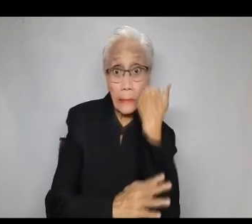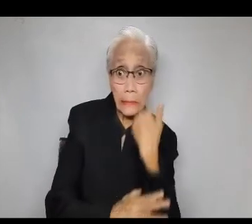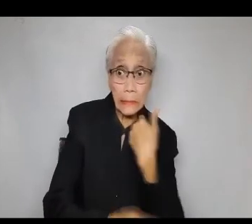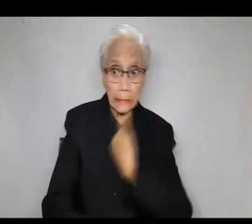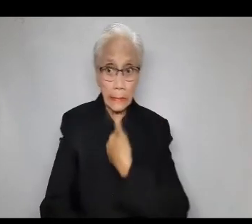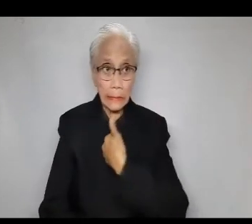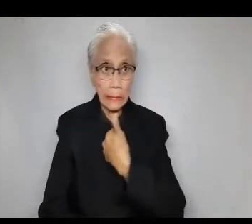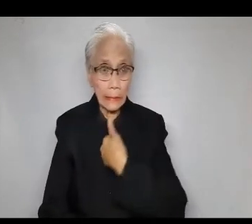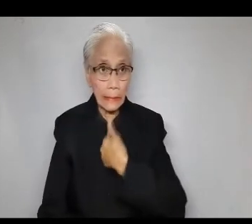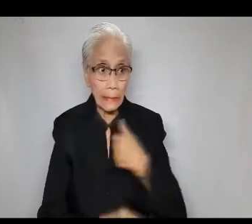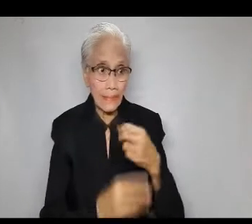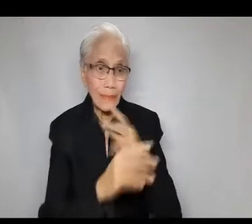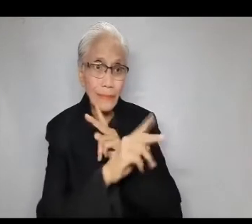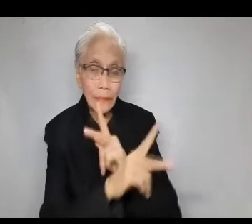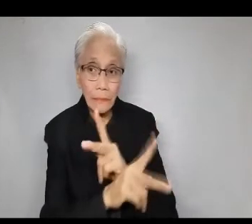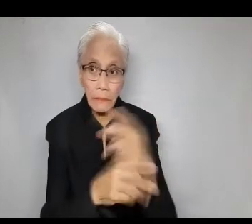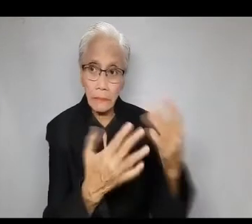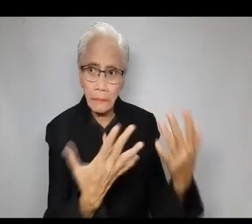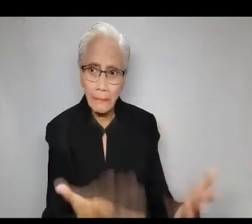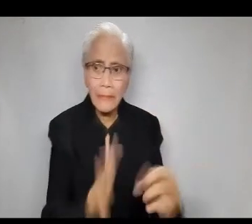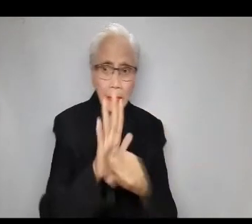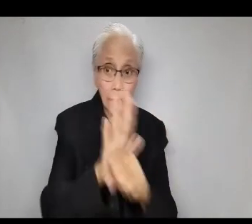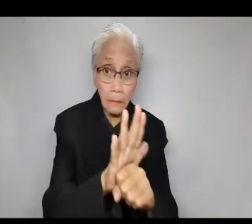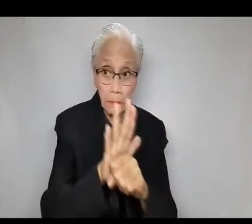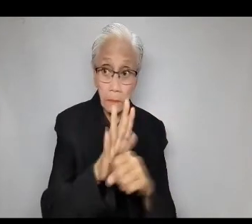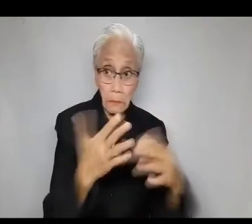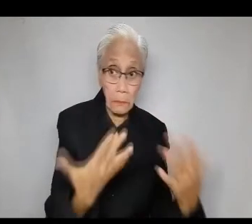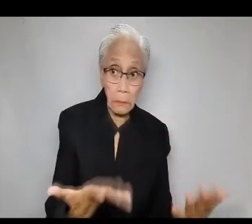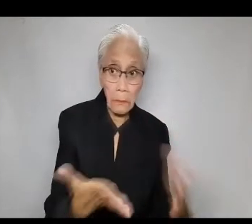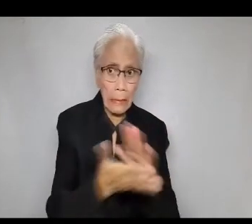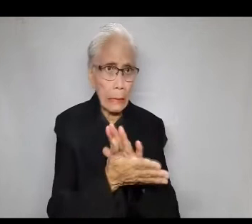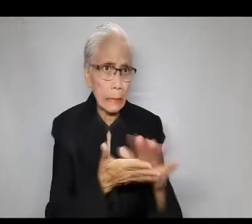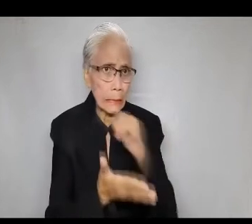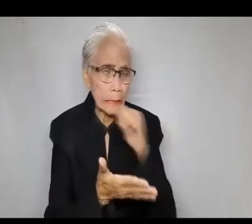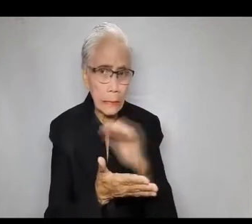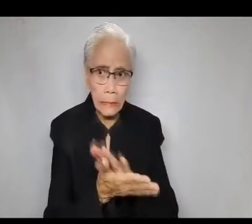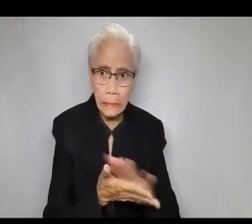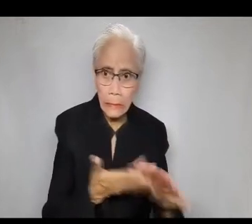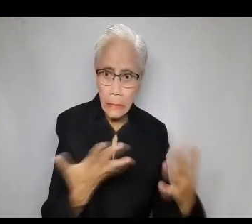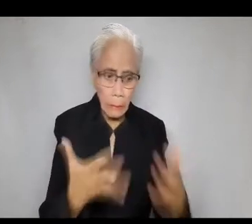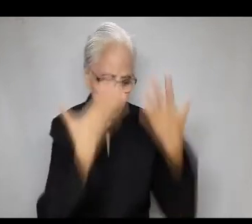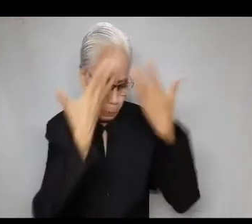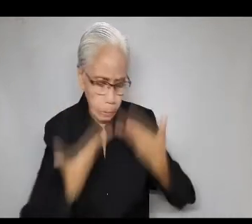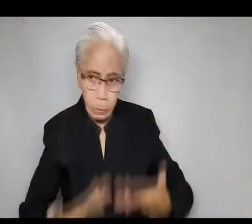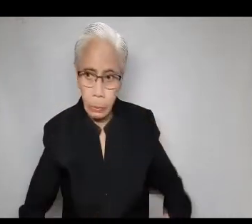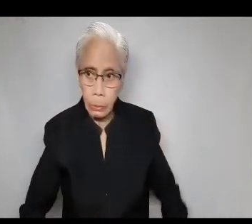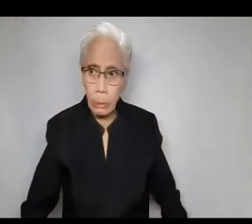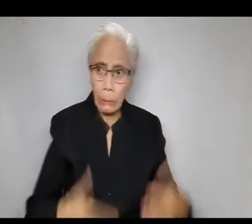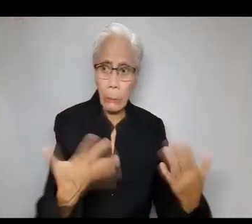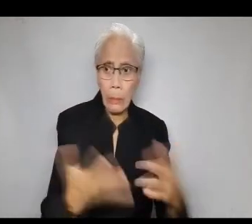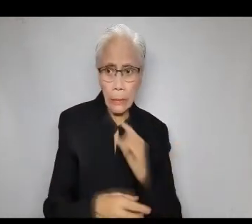of self-preservation. Signs and symptoms of apathy include uncleanliness, disheveled appearance,